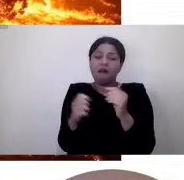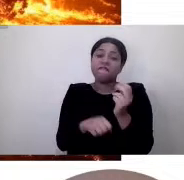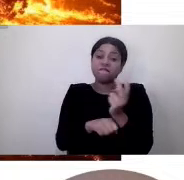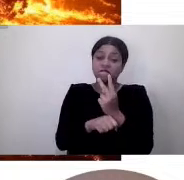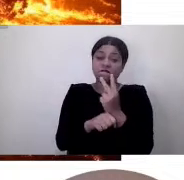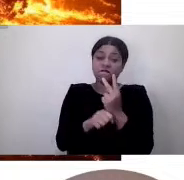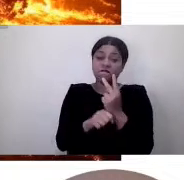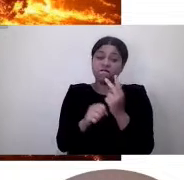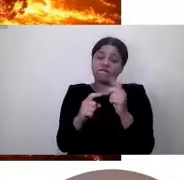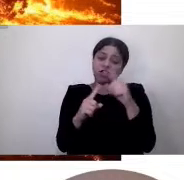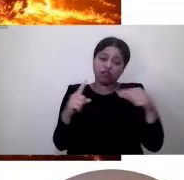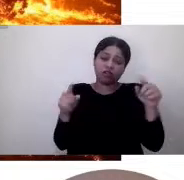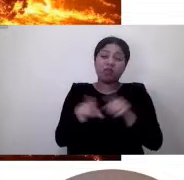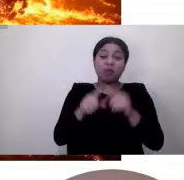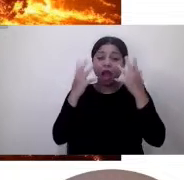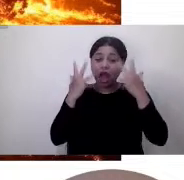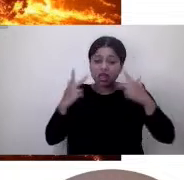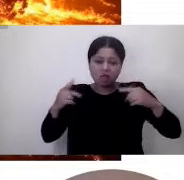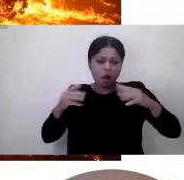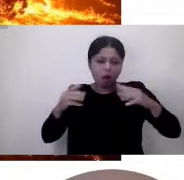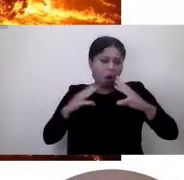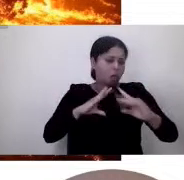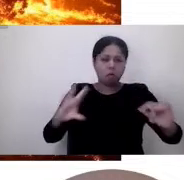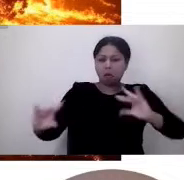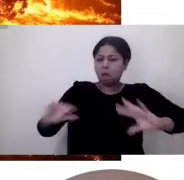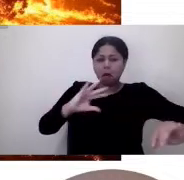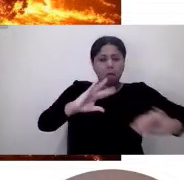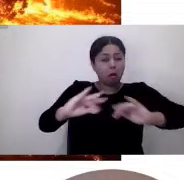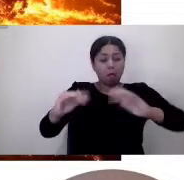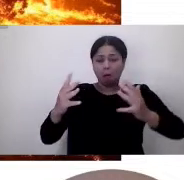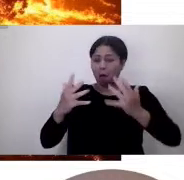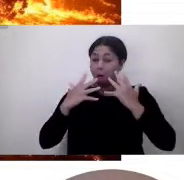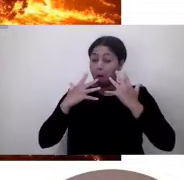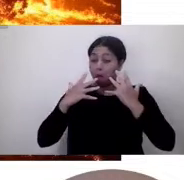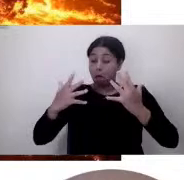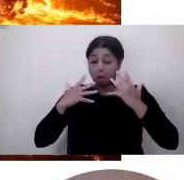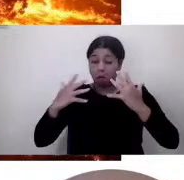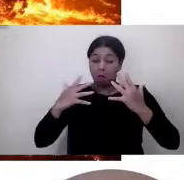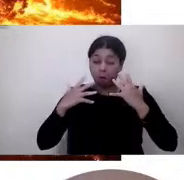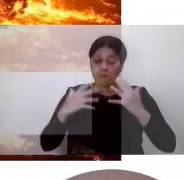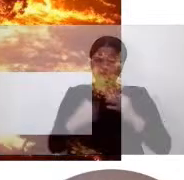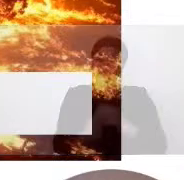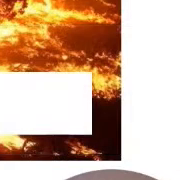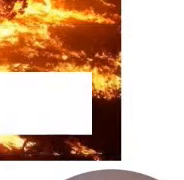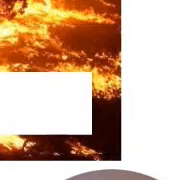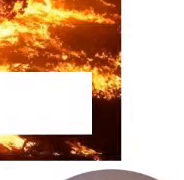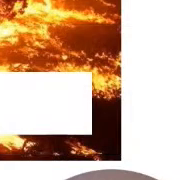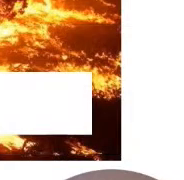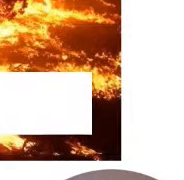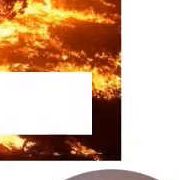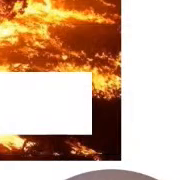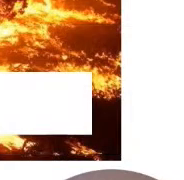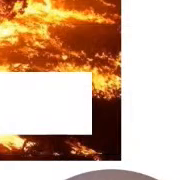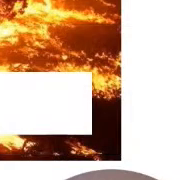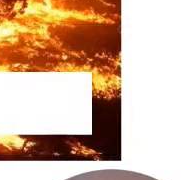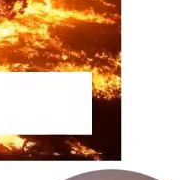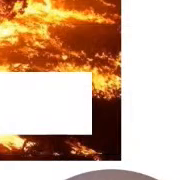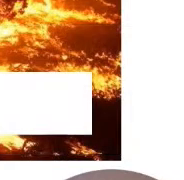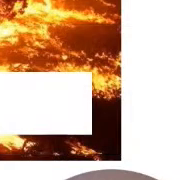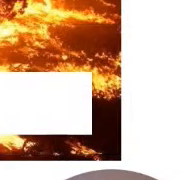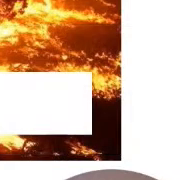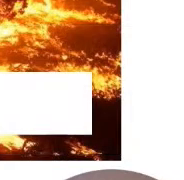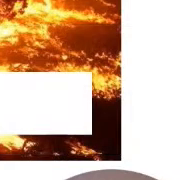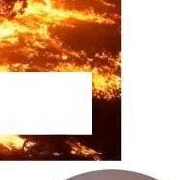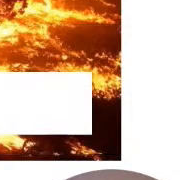Let's continue talking about the impact of climate change while exploring some vocabulary. So the